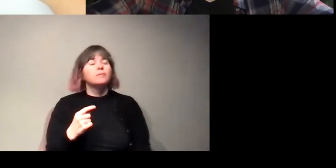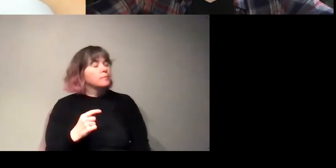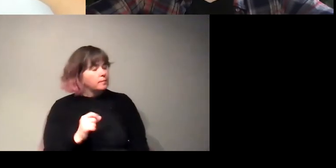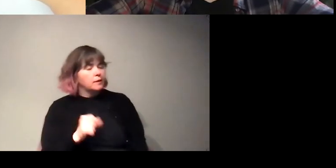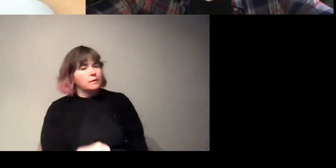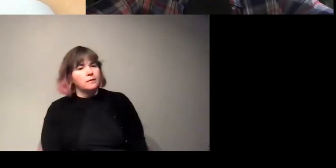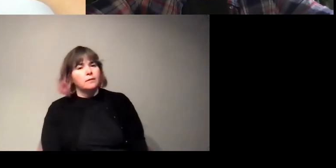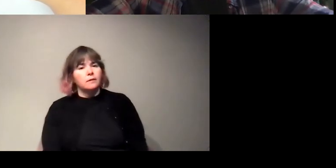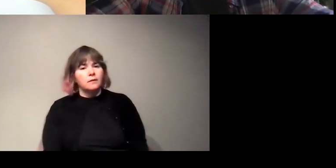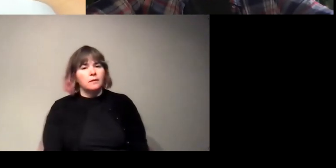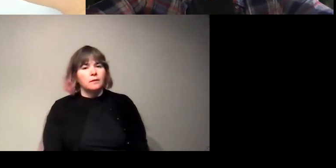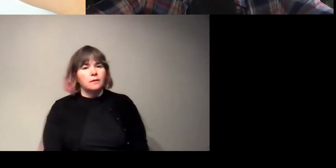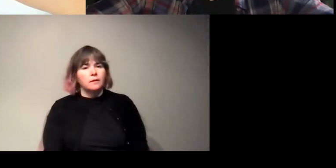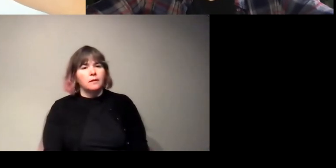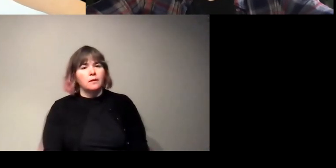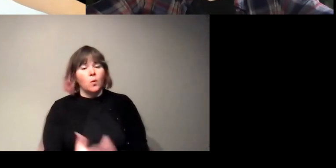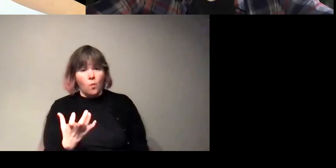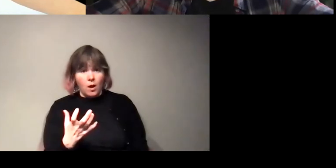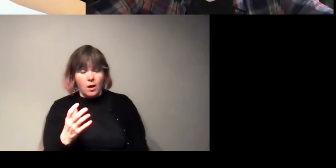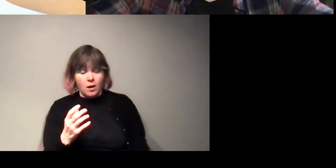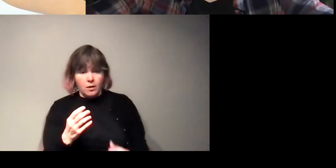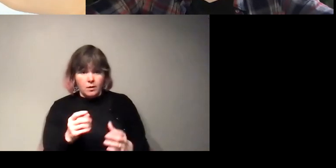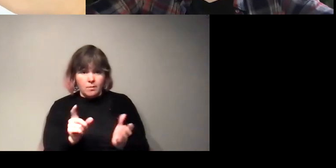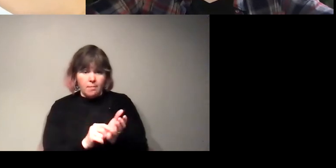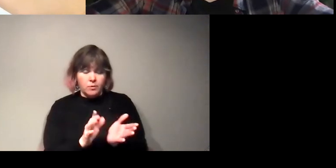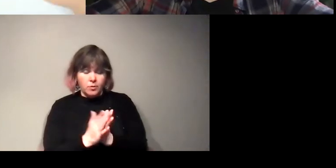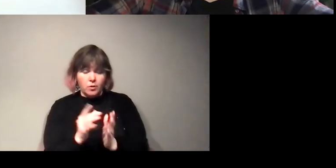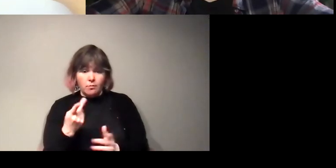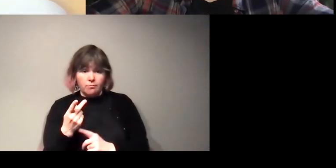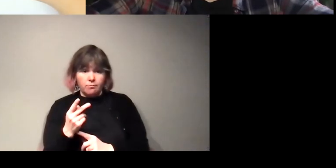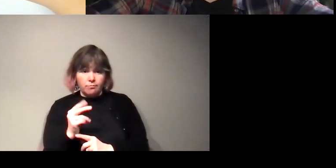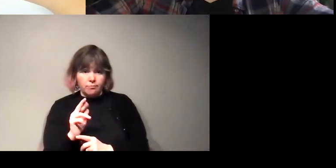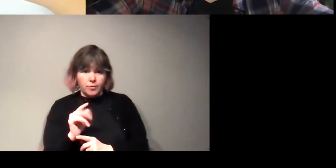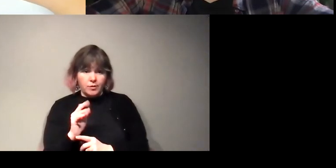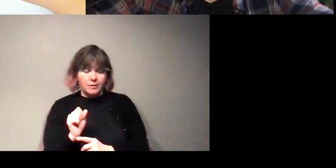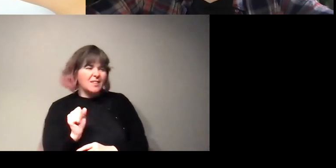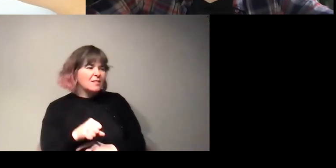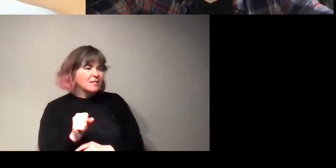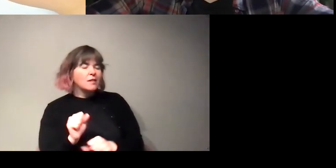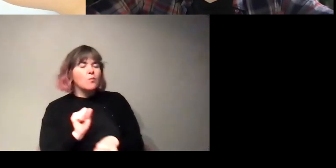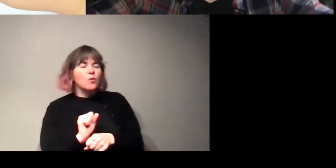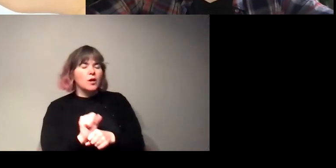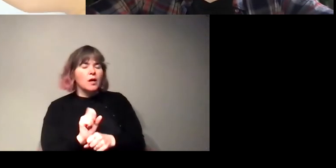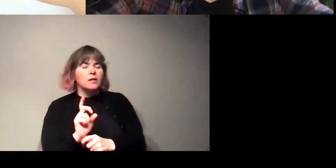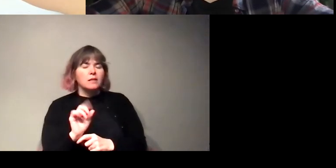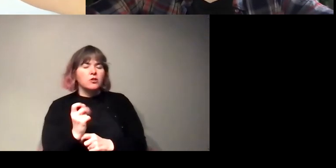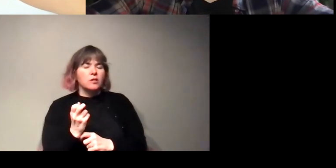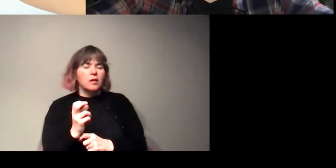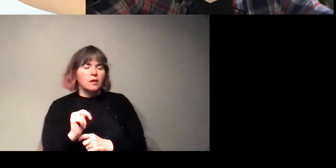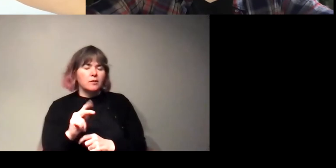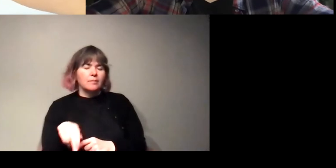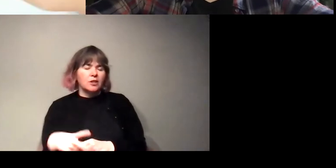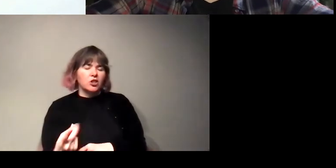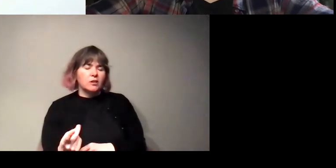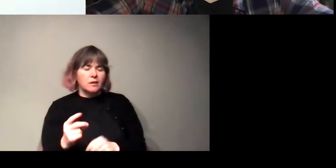Yes. And that do you want to publish a book on prairies? Yes. Yes. I'm working on my dissertation. It'll happen when it